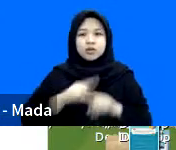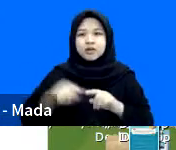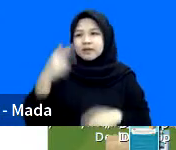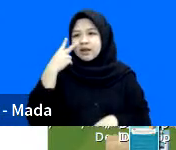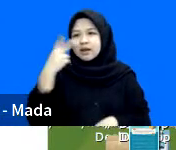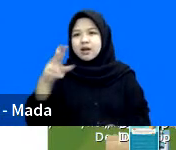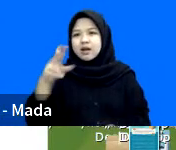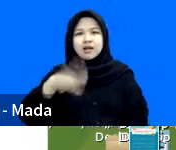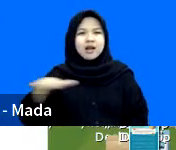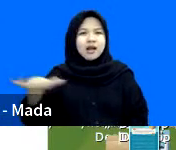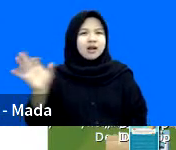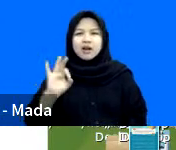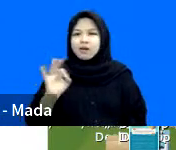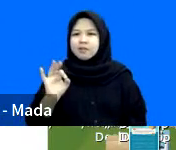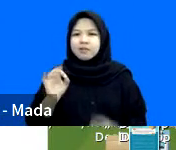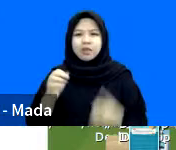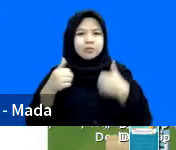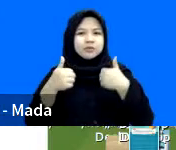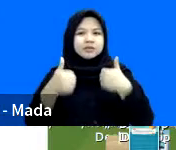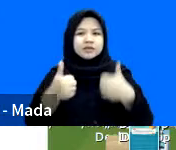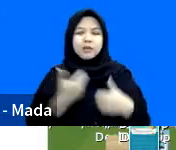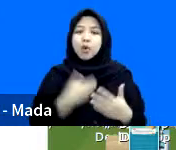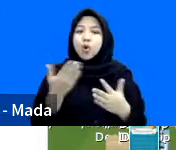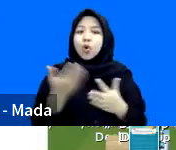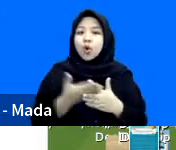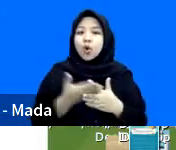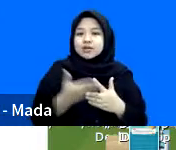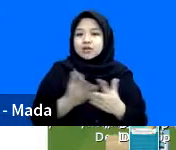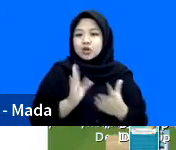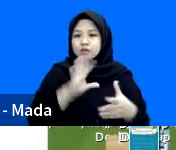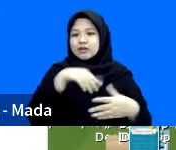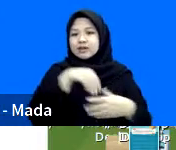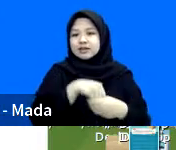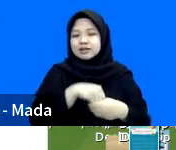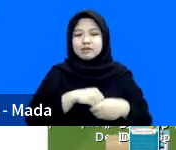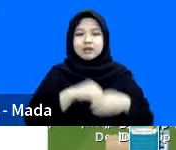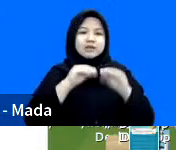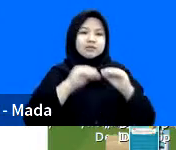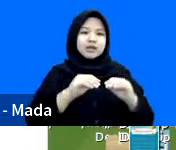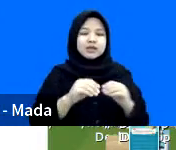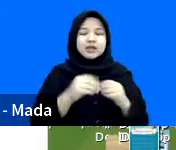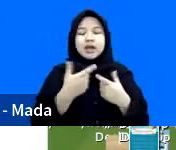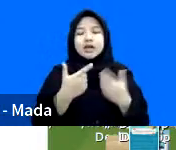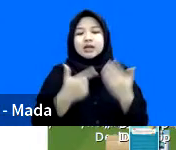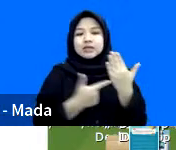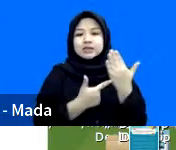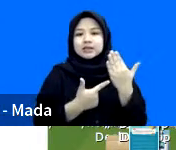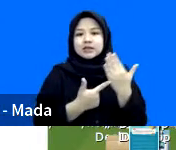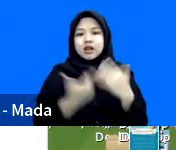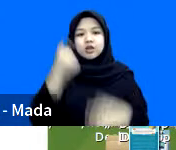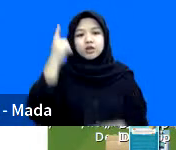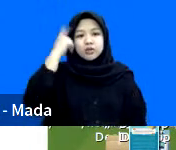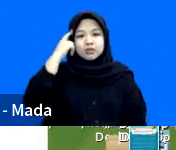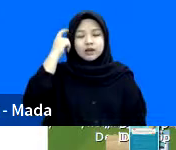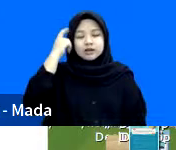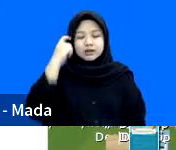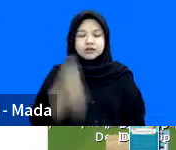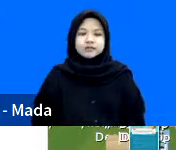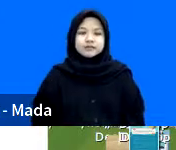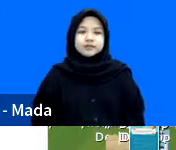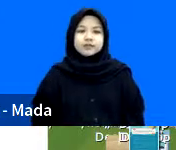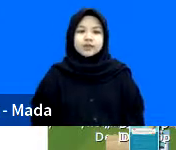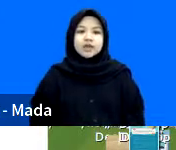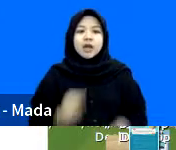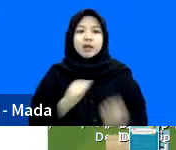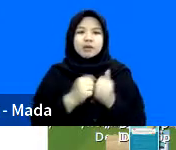for accessing and being able to participate in digital education and learning from that. Connectivity issues are very severe. That being the case,